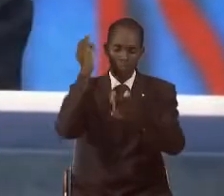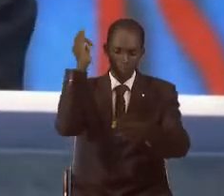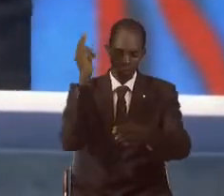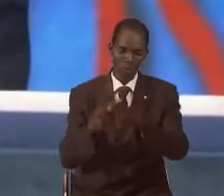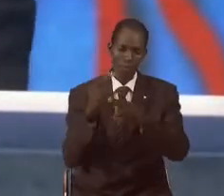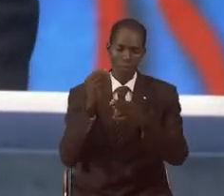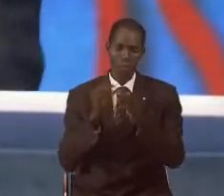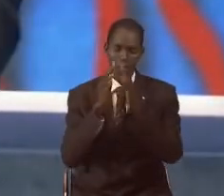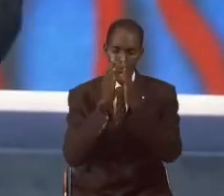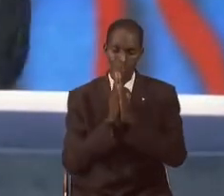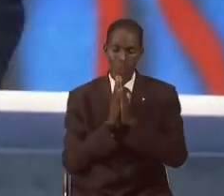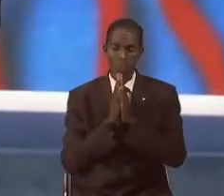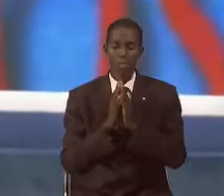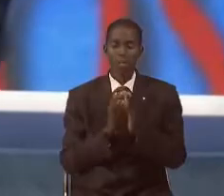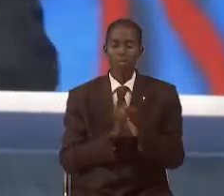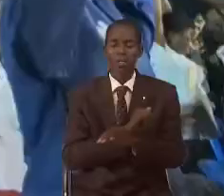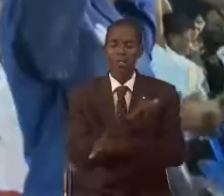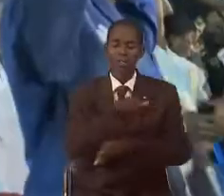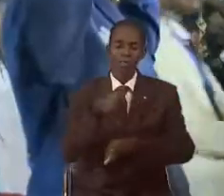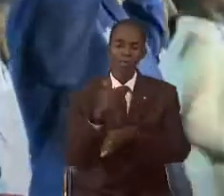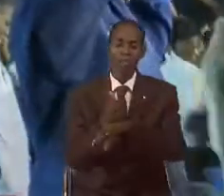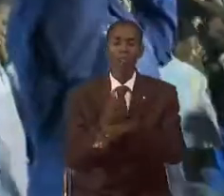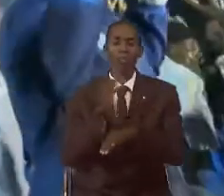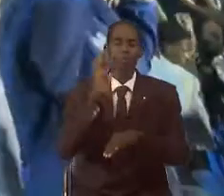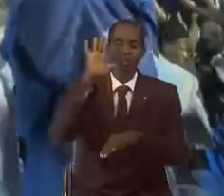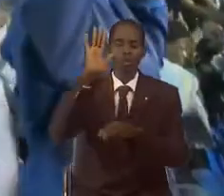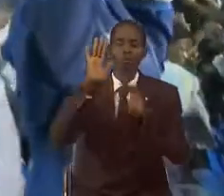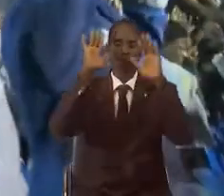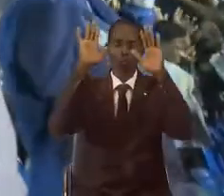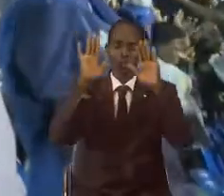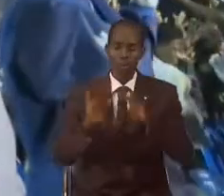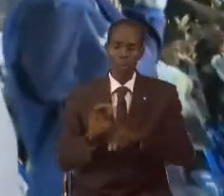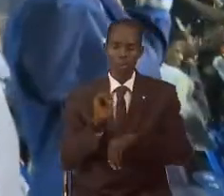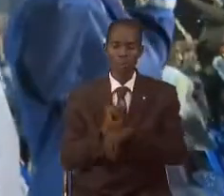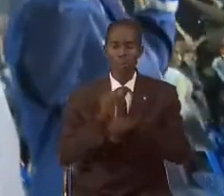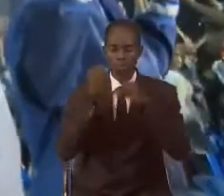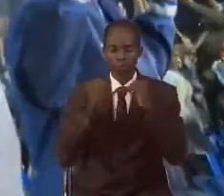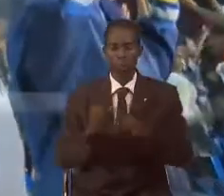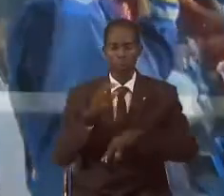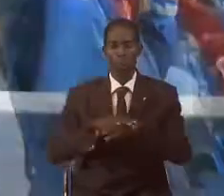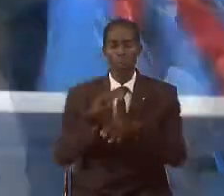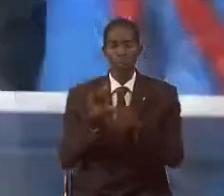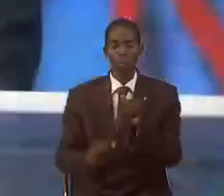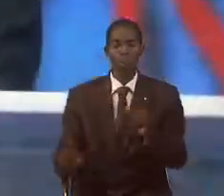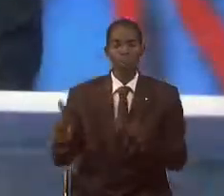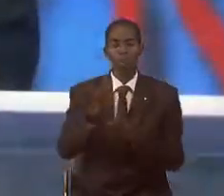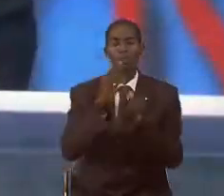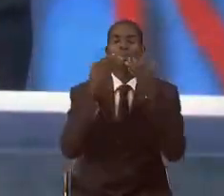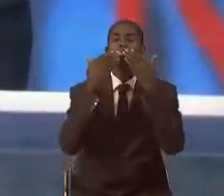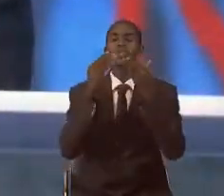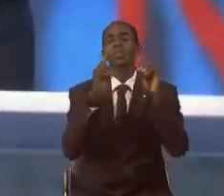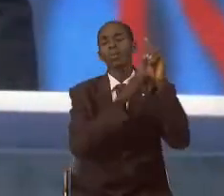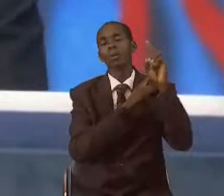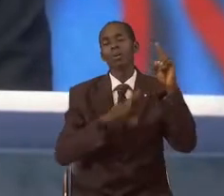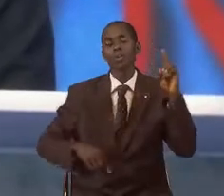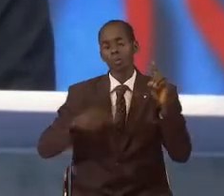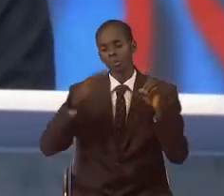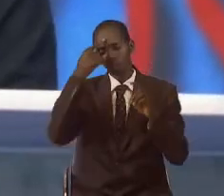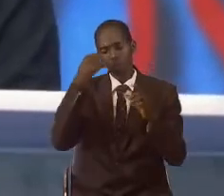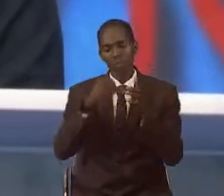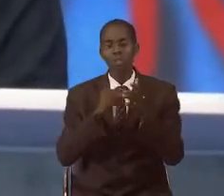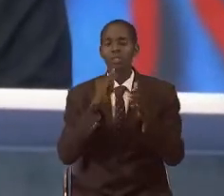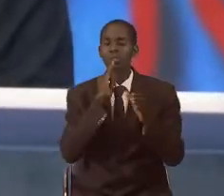we will possess in Jesus' name. Confirm your miracle power